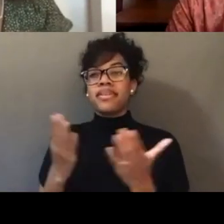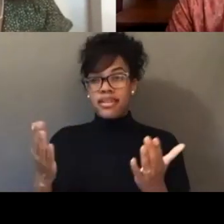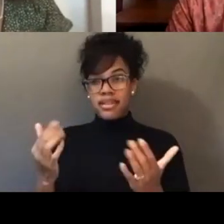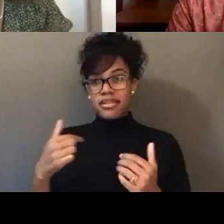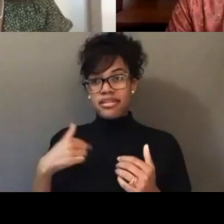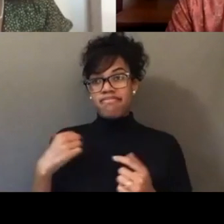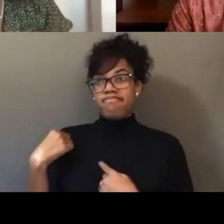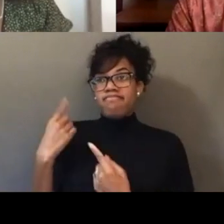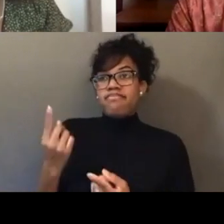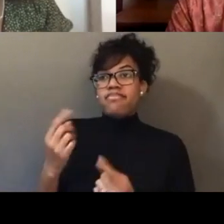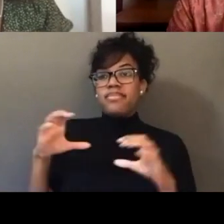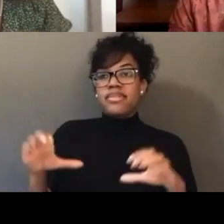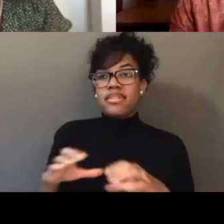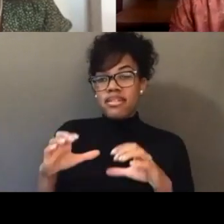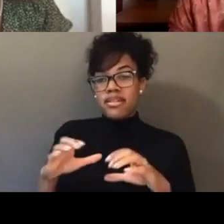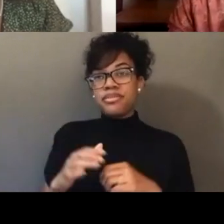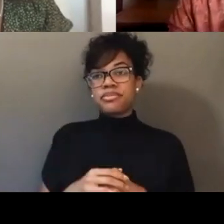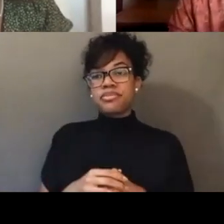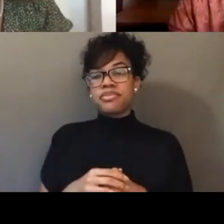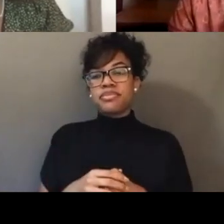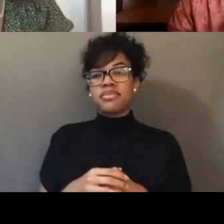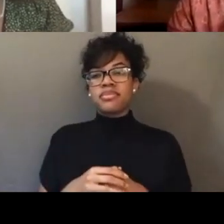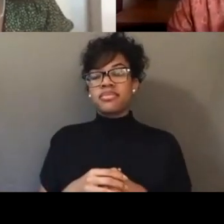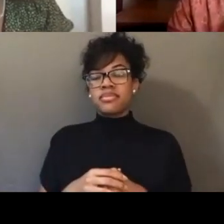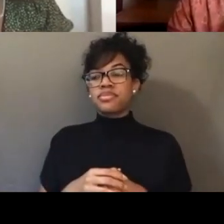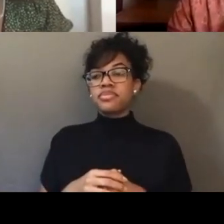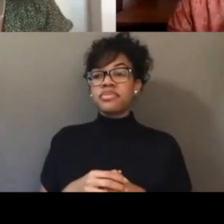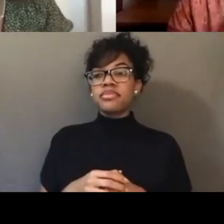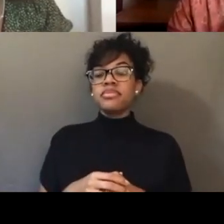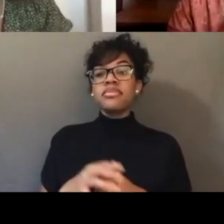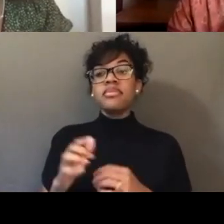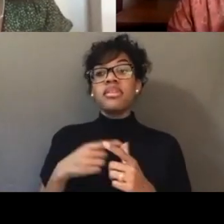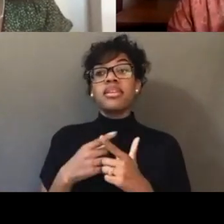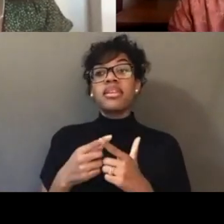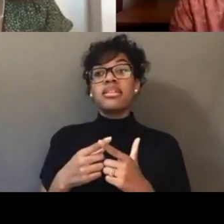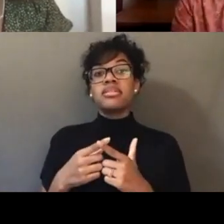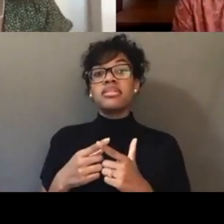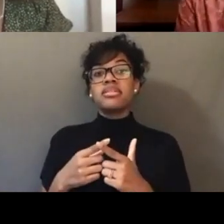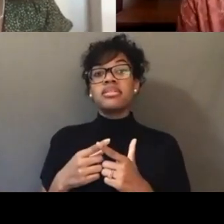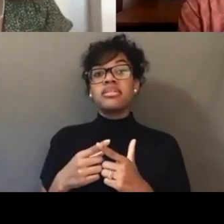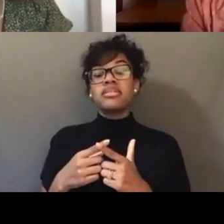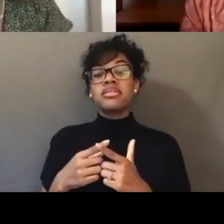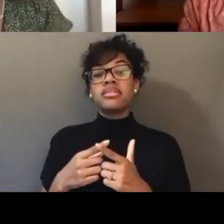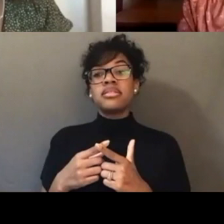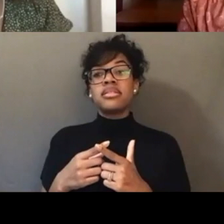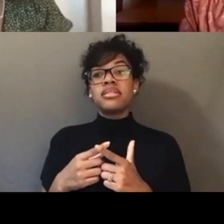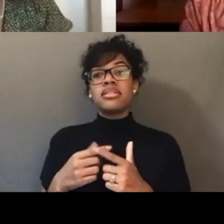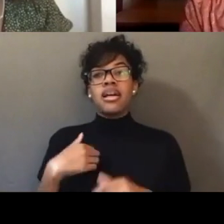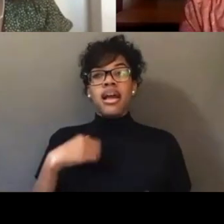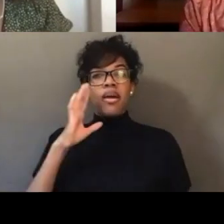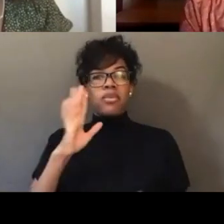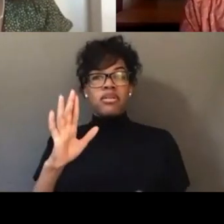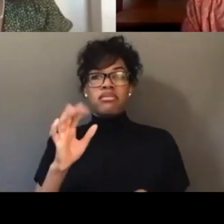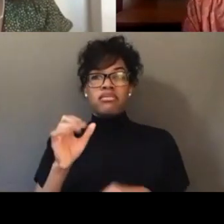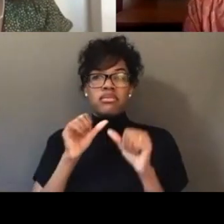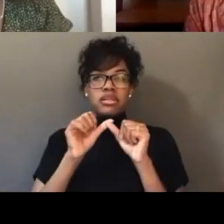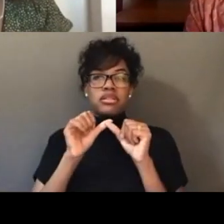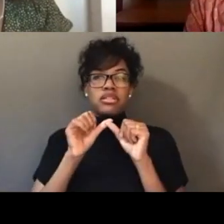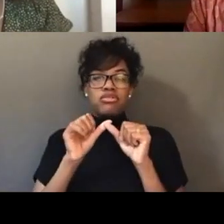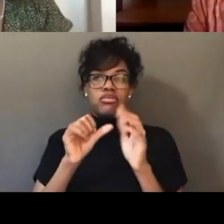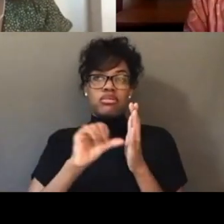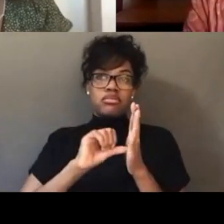done a little bit more concretely. And again, I'm gonna continue to say this at the risk of being a broken